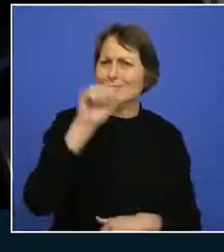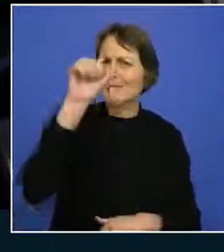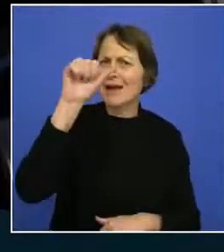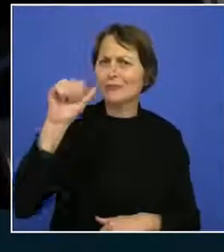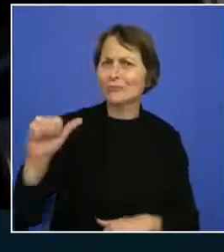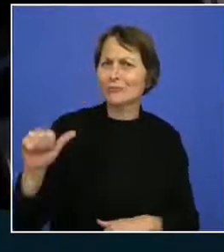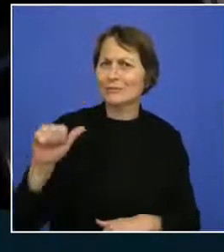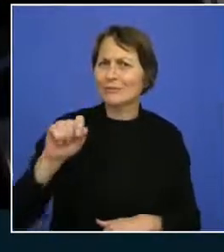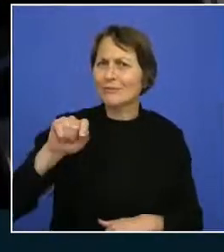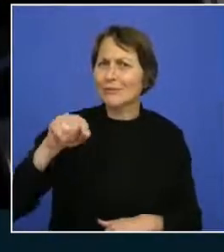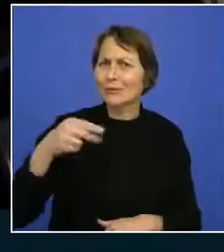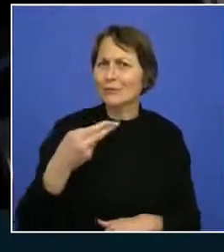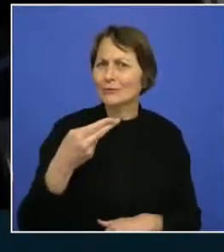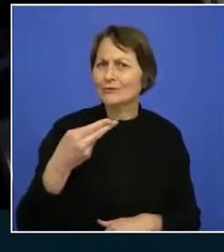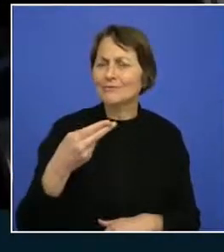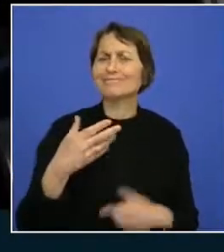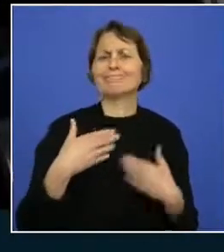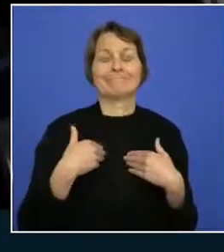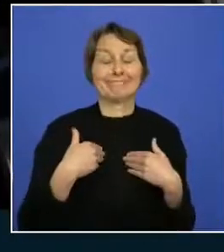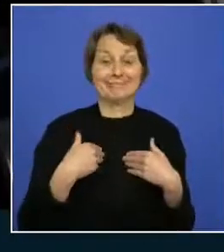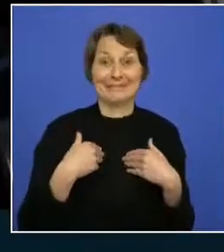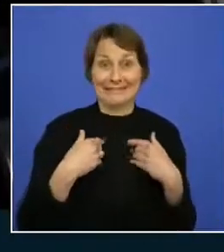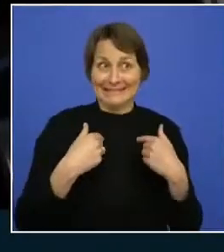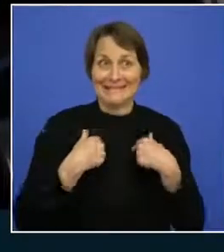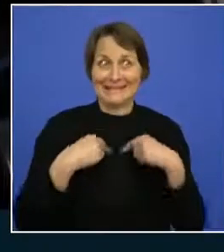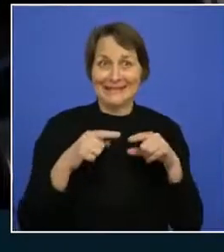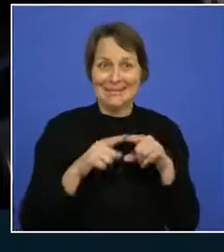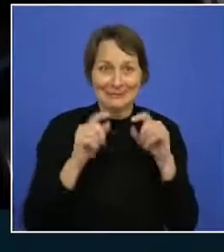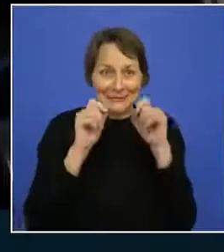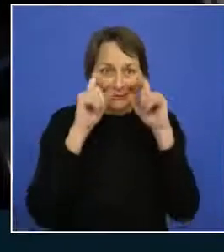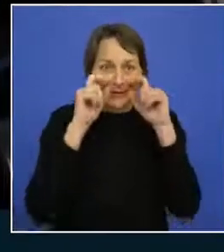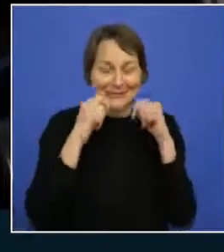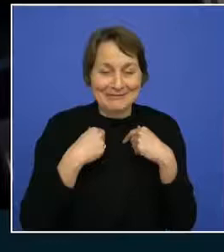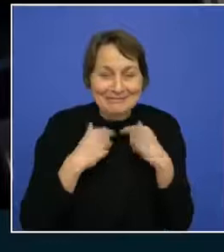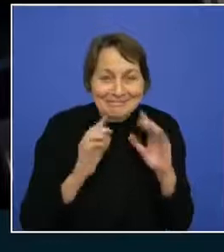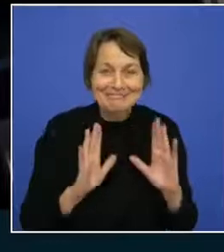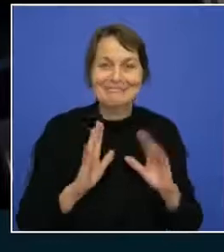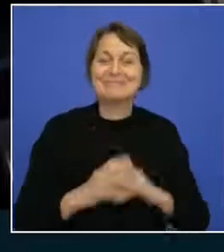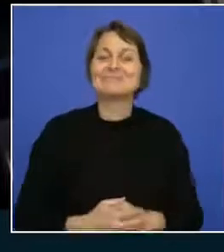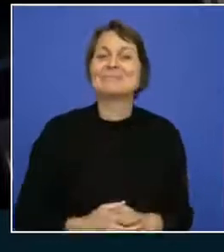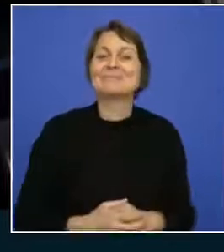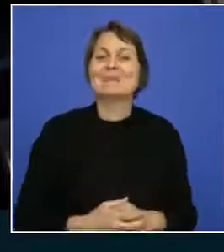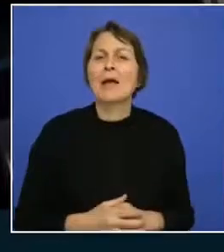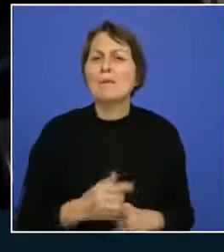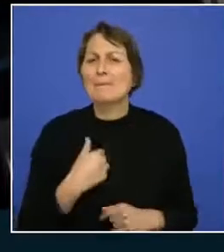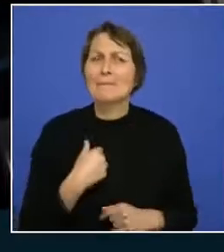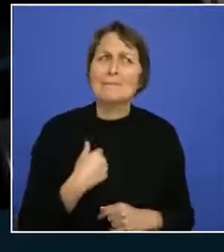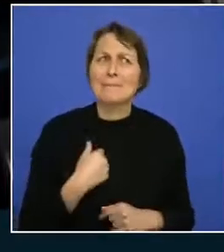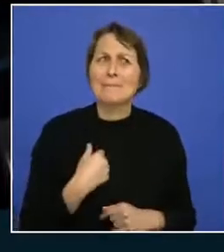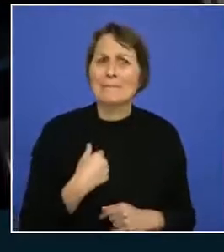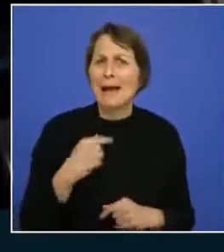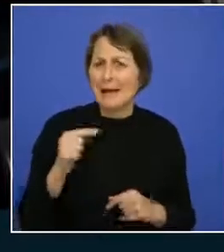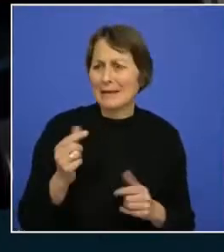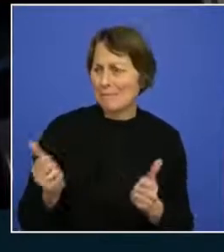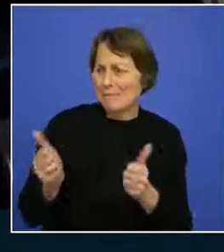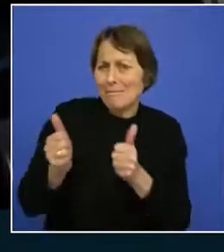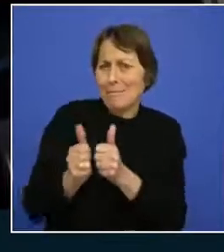Well, it kind of was a surprise to me as well, to be honest, because I kind of still miss my partner in crime.